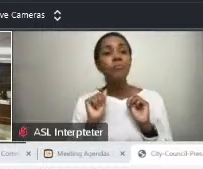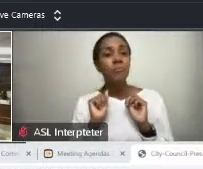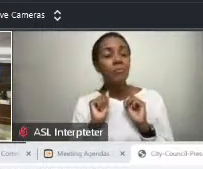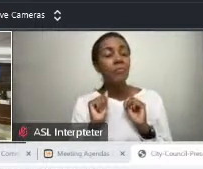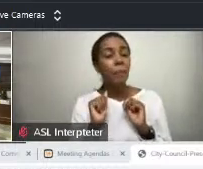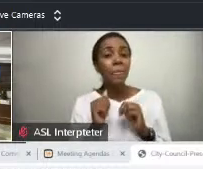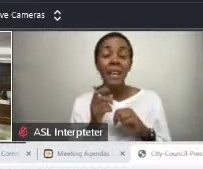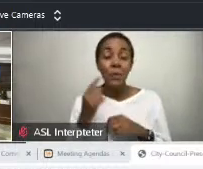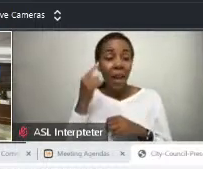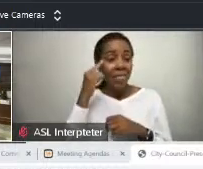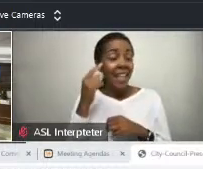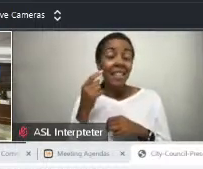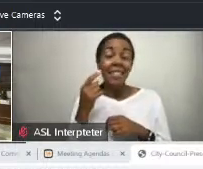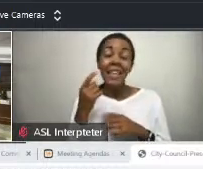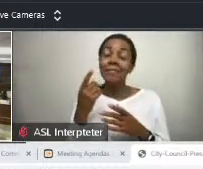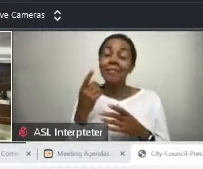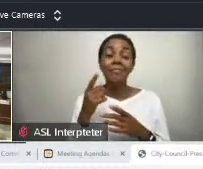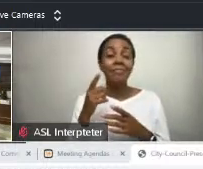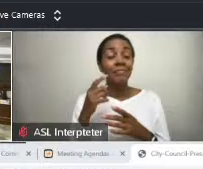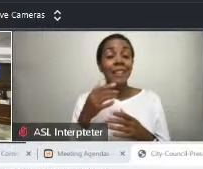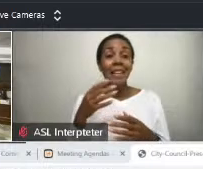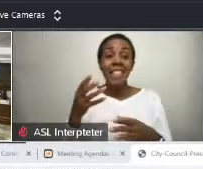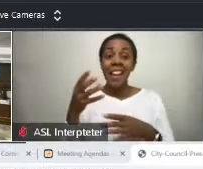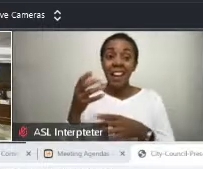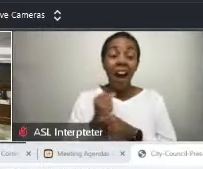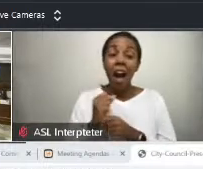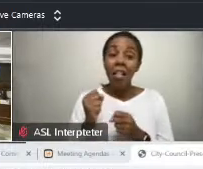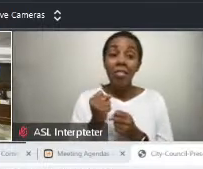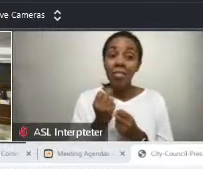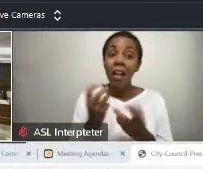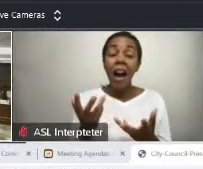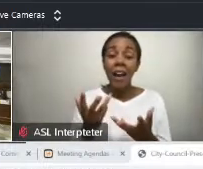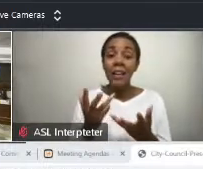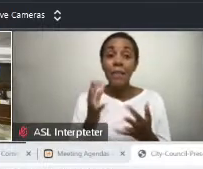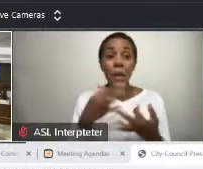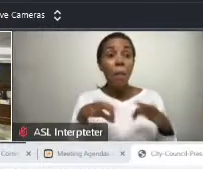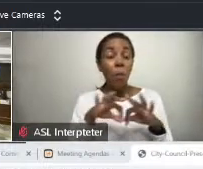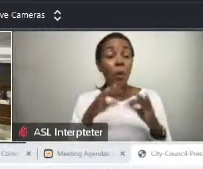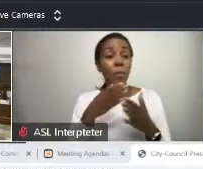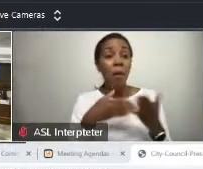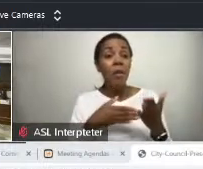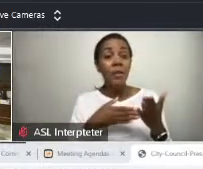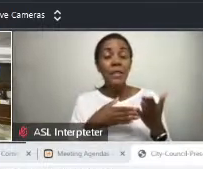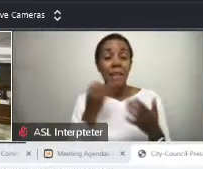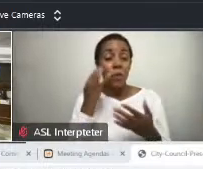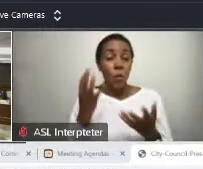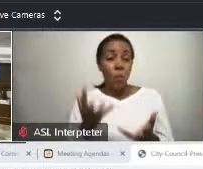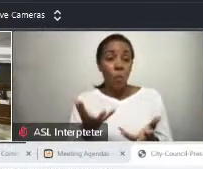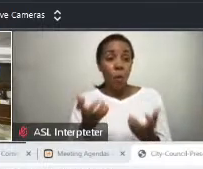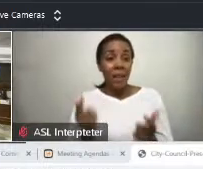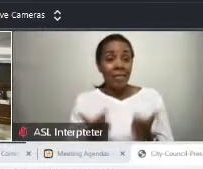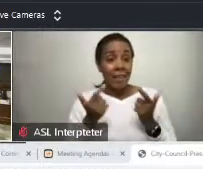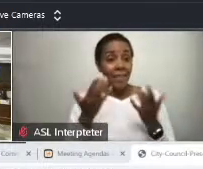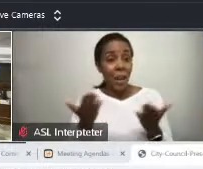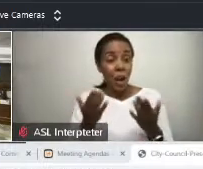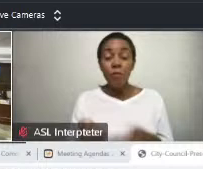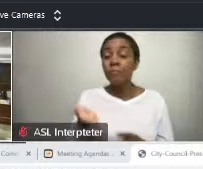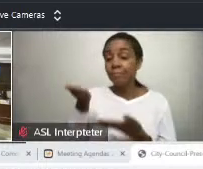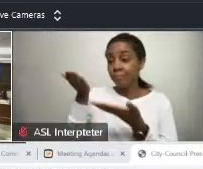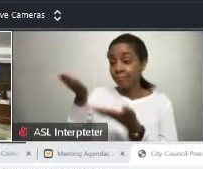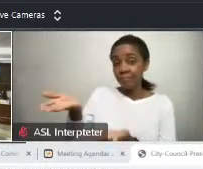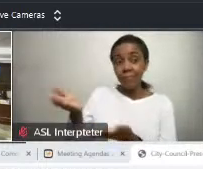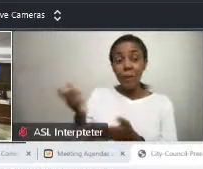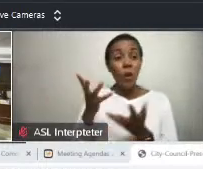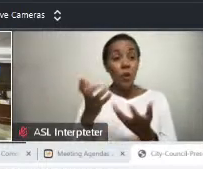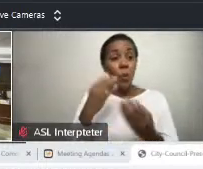I think they hit a lot of the buckets. They saying, okay, you want to live here? Here you go. You want to come here to eat? Here you go.